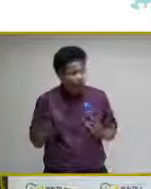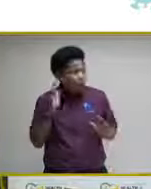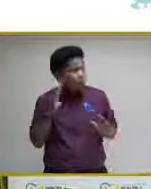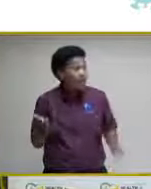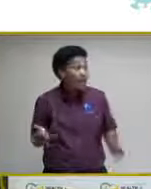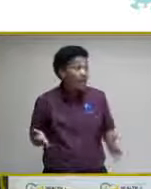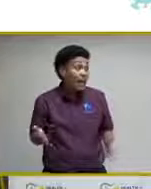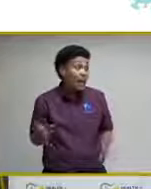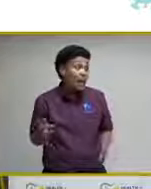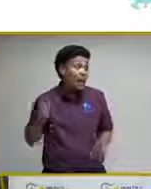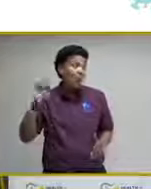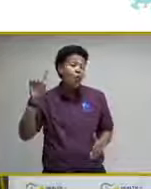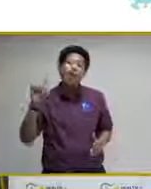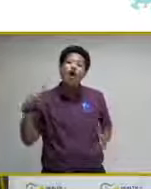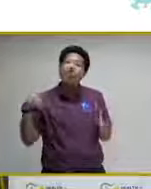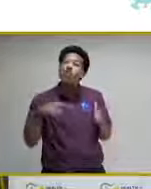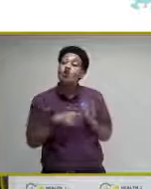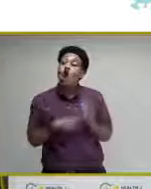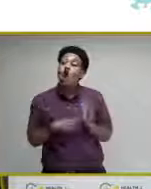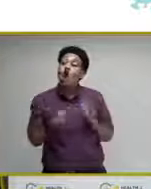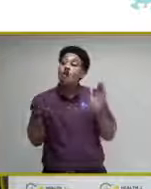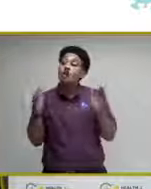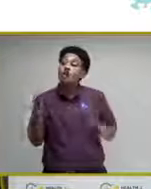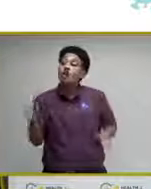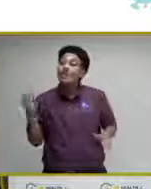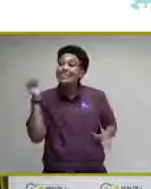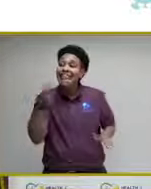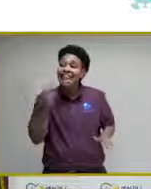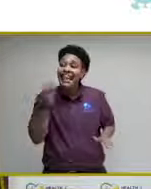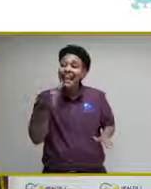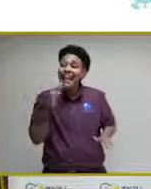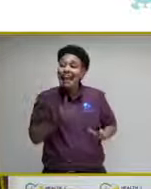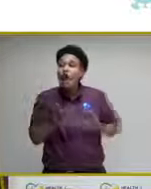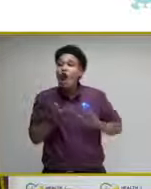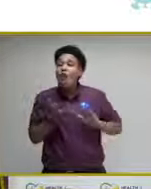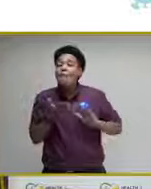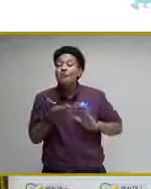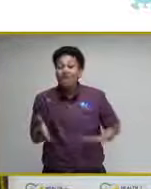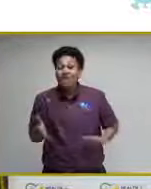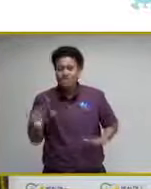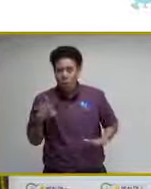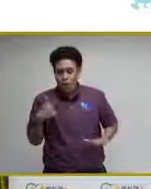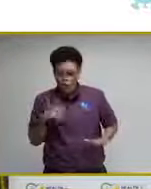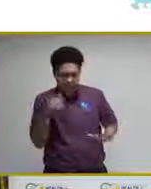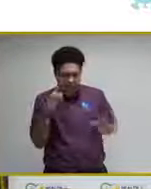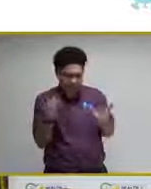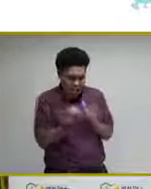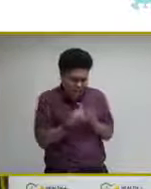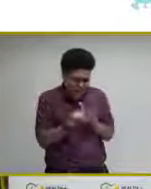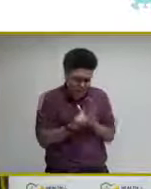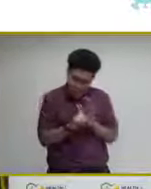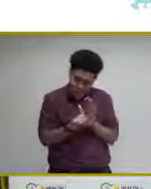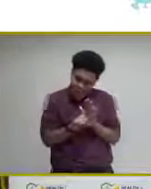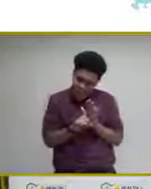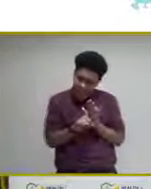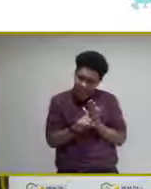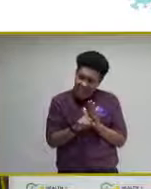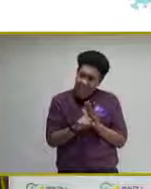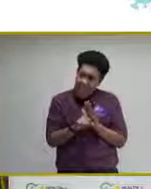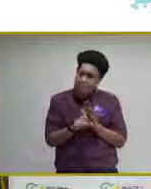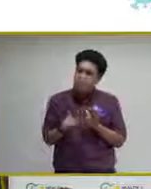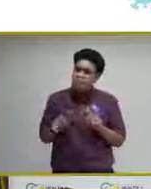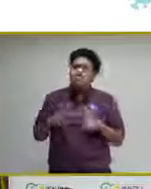a 1,000 persons per day operation, where we identify mega